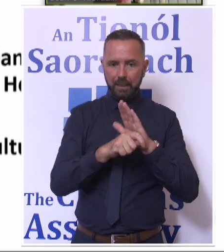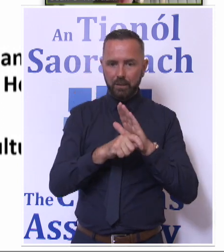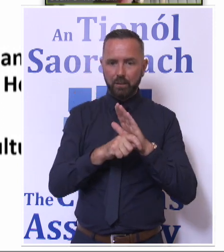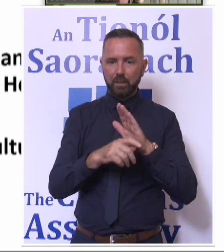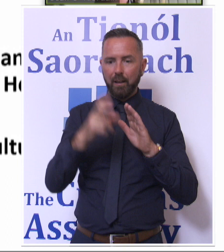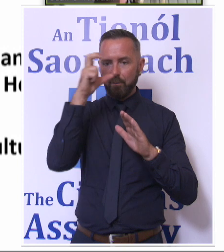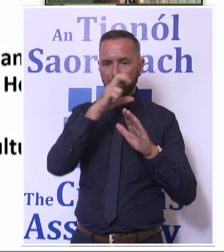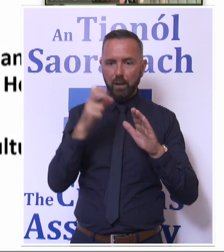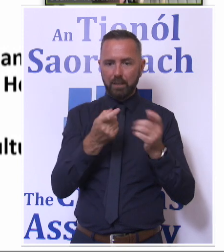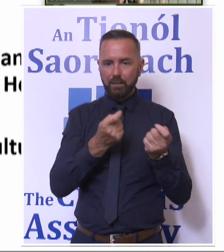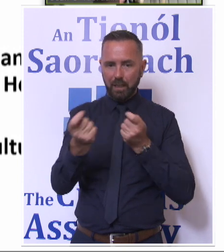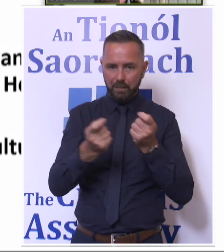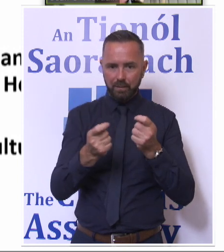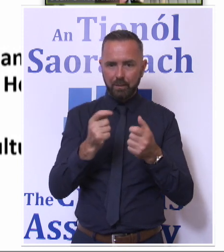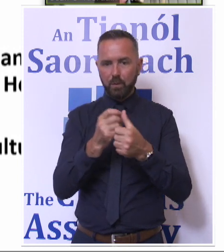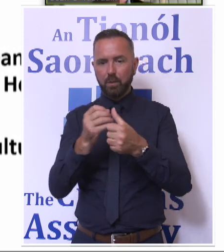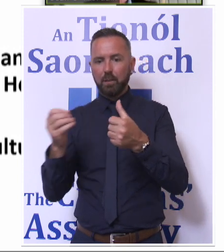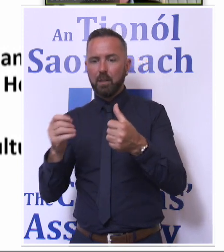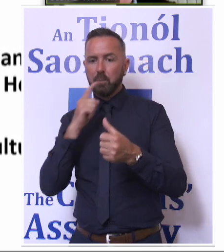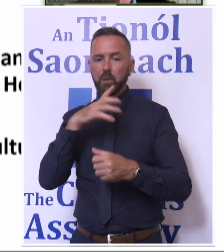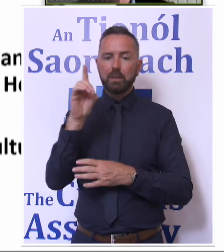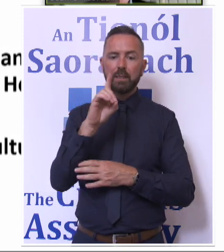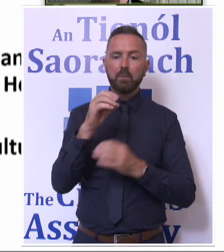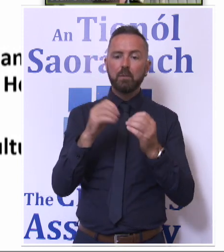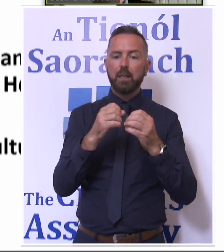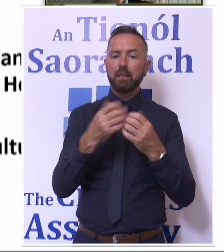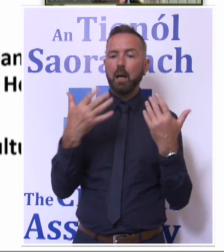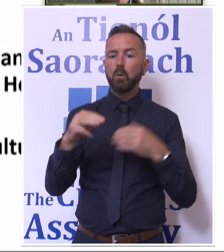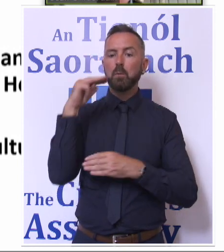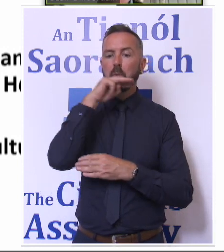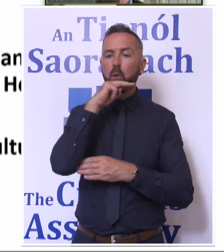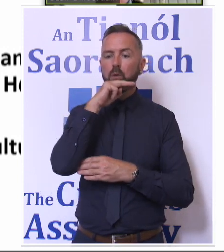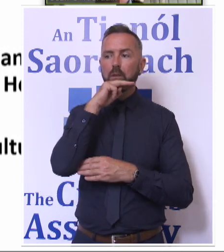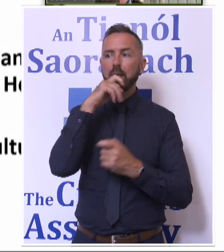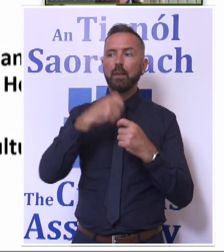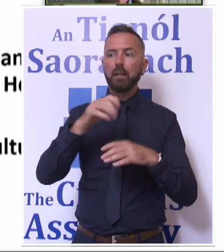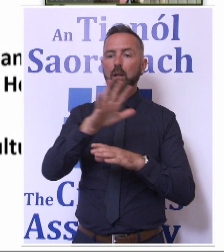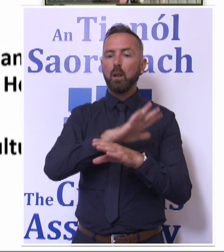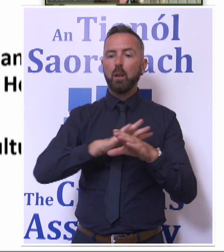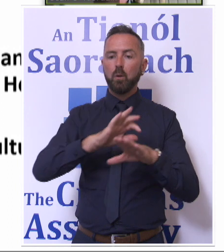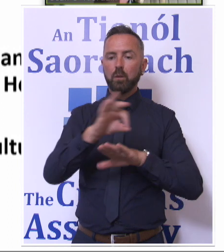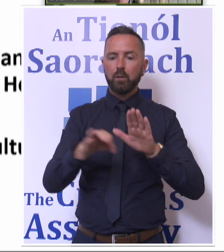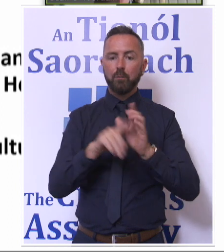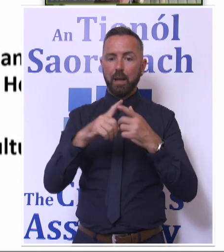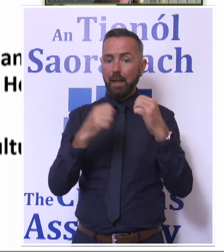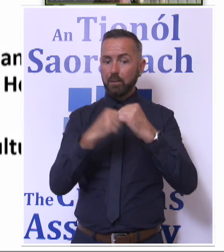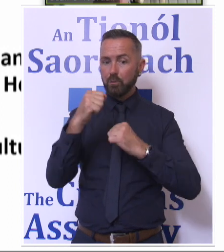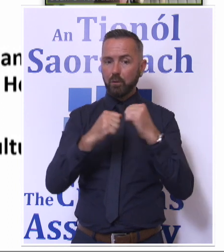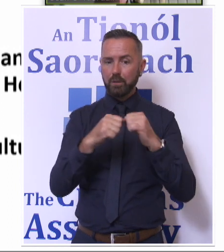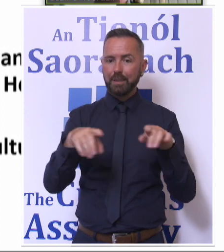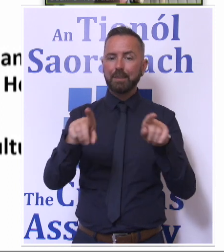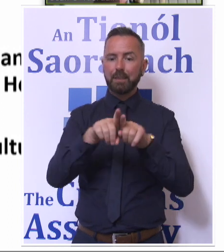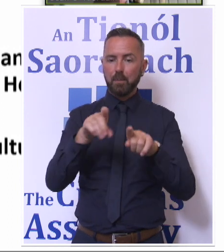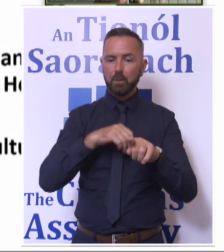in terms of their views on local government. But Diarmuid certainly highlighted the importance that local government and the structures that are similar in Nordic